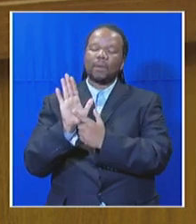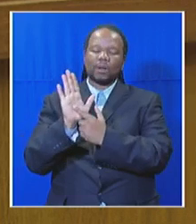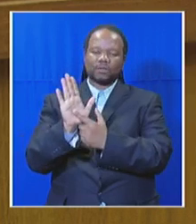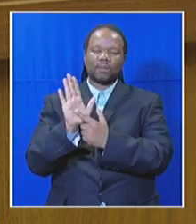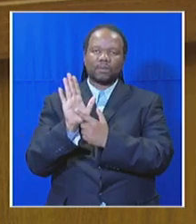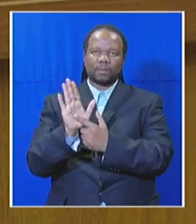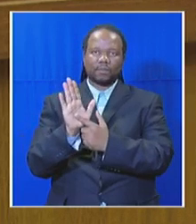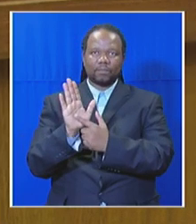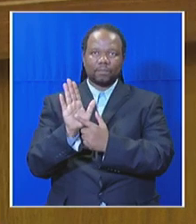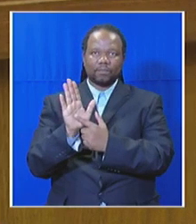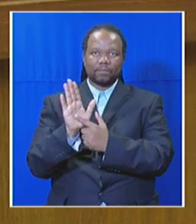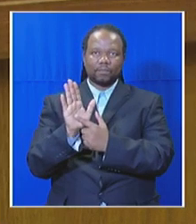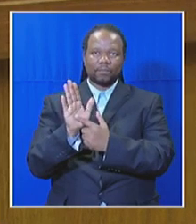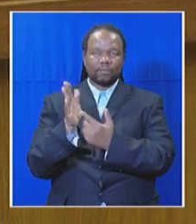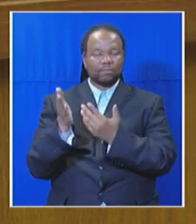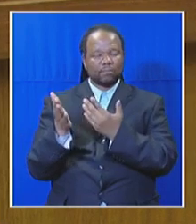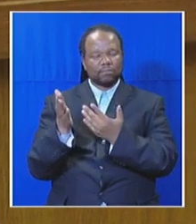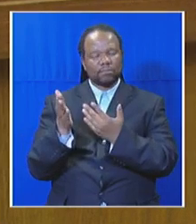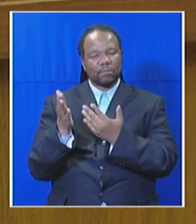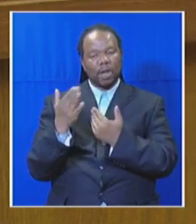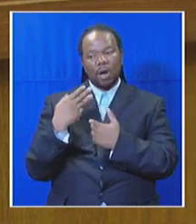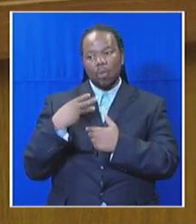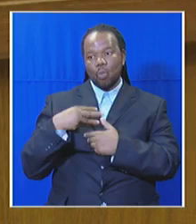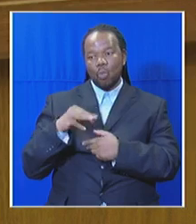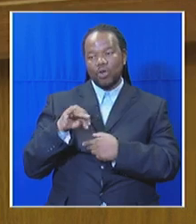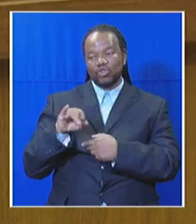the Honorable Member had all the information.